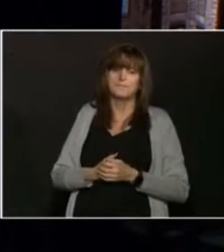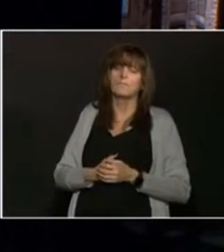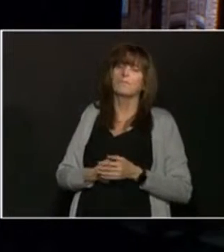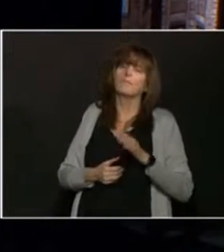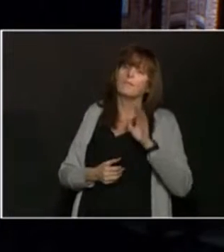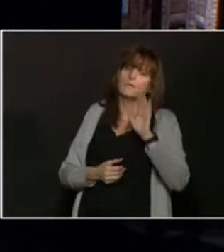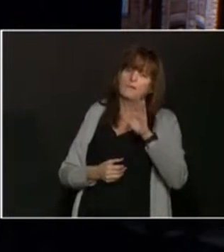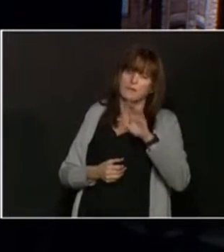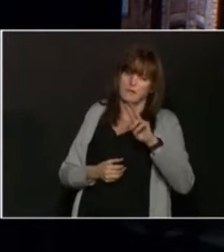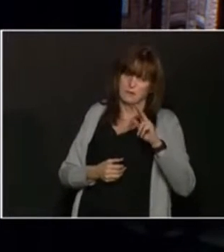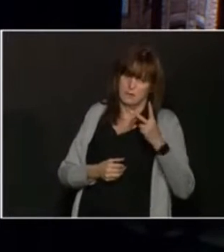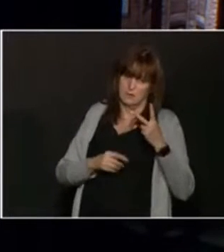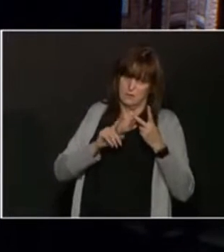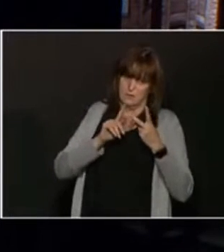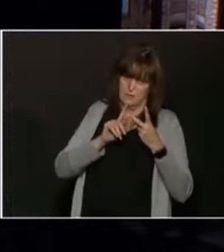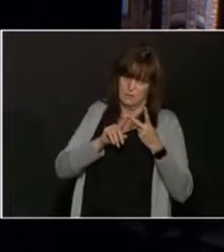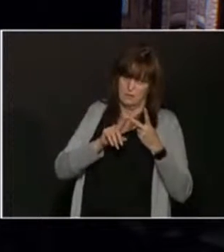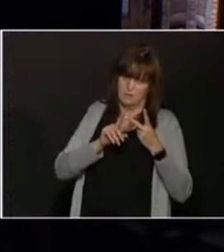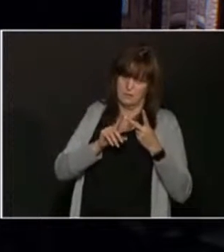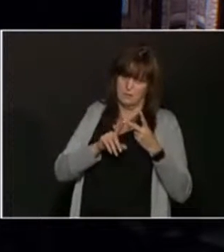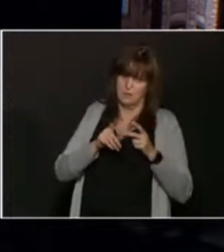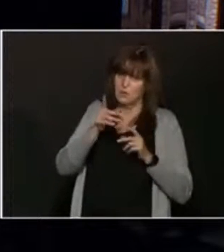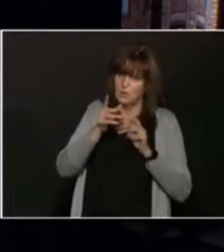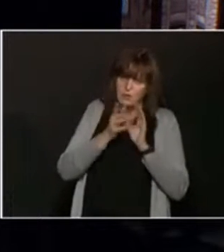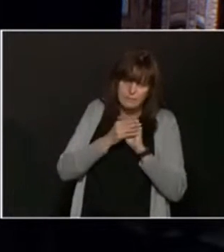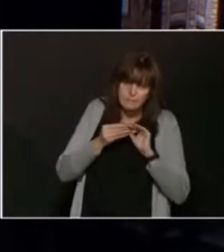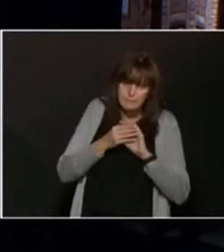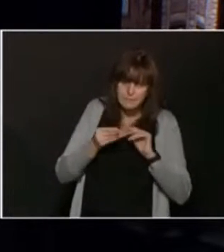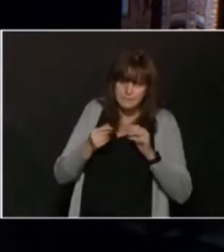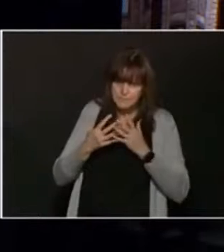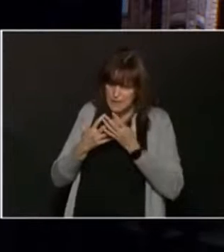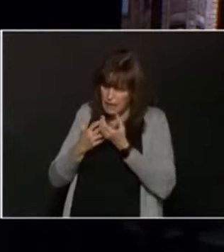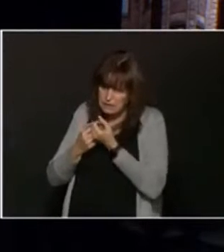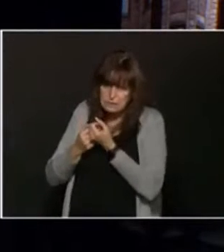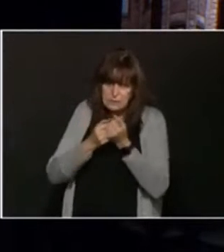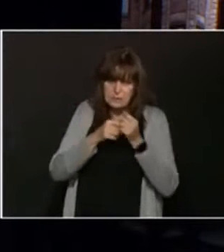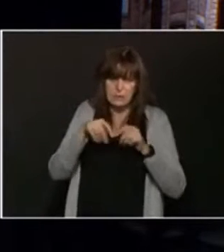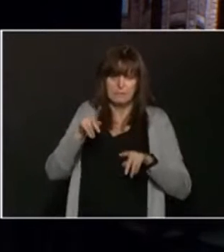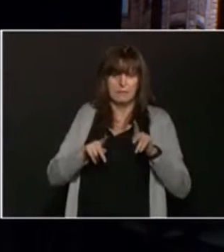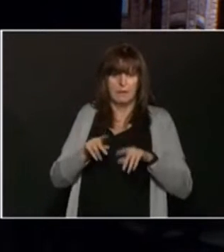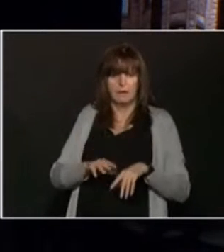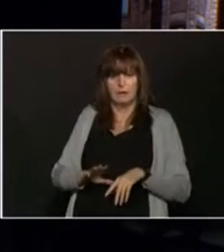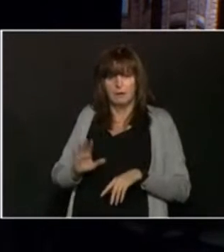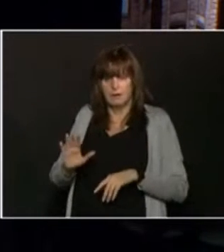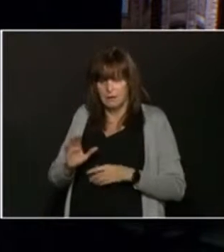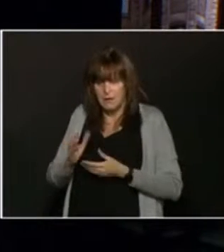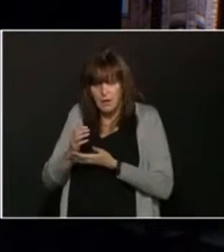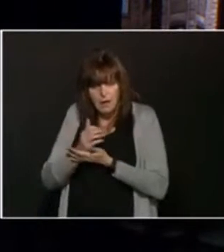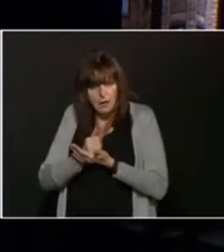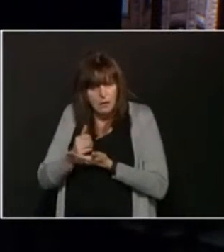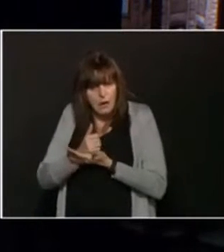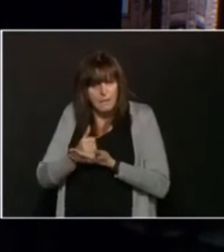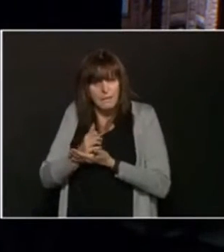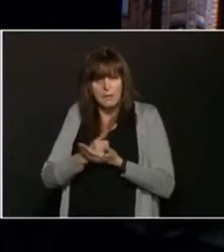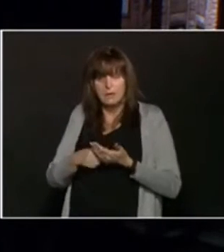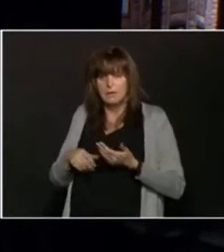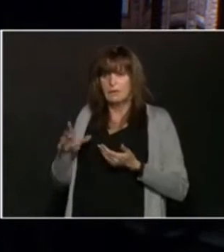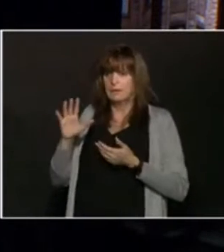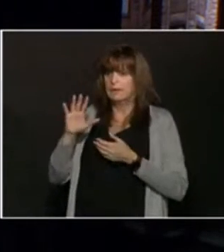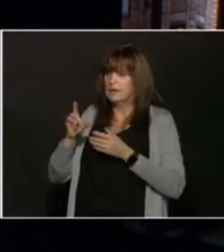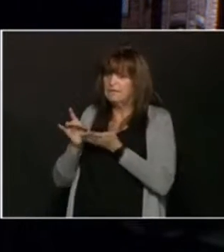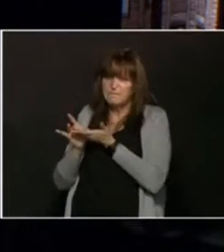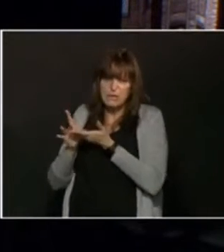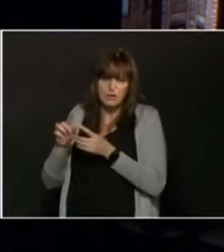supports, including things like income supports, eviction protection. if the plan the government chooses to move